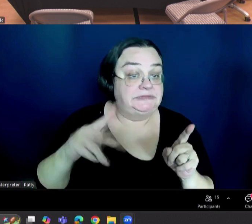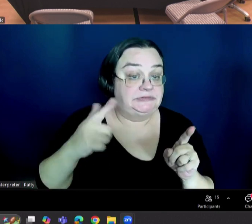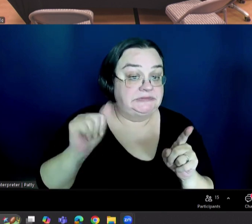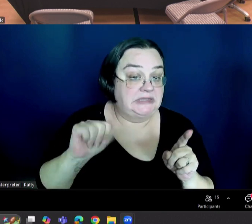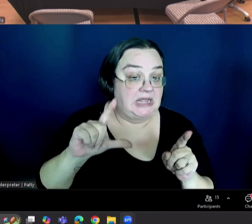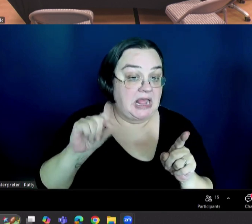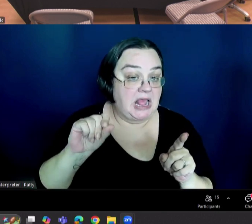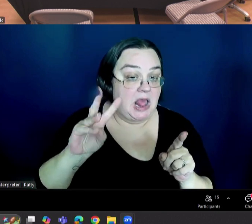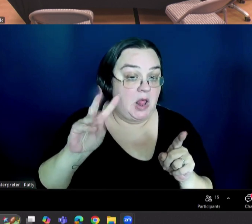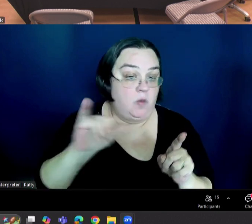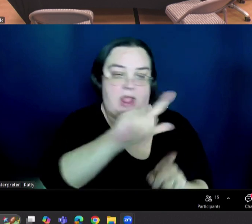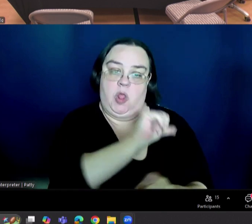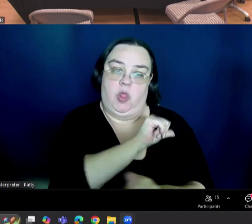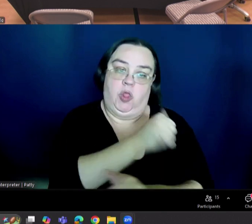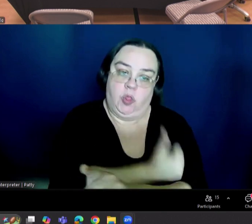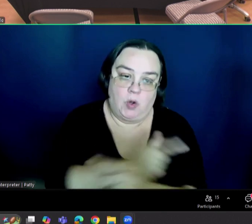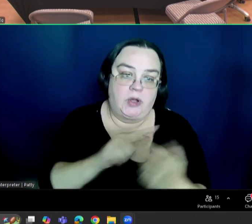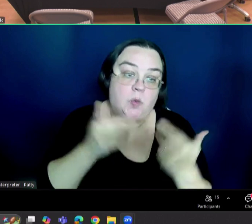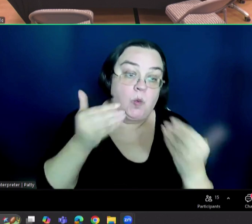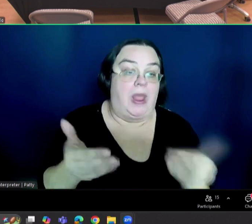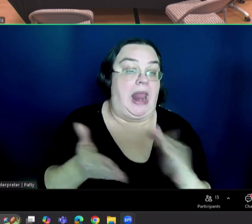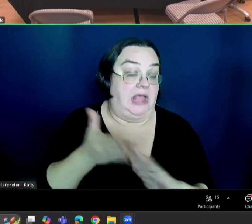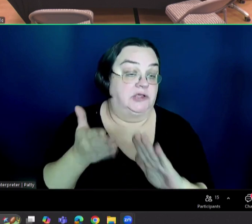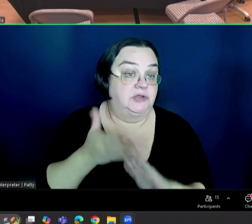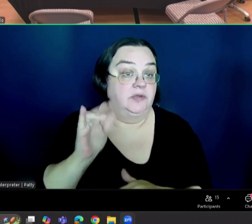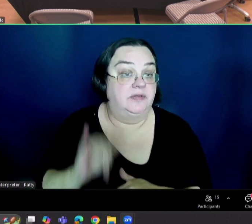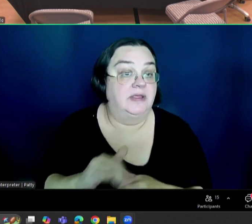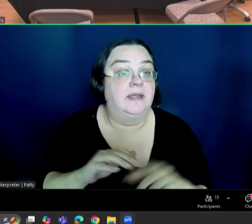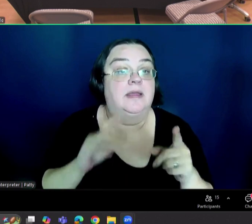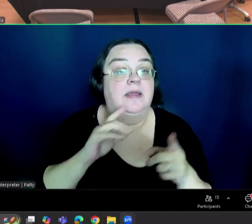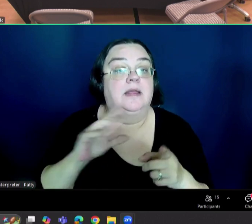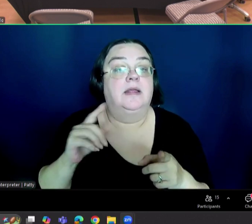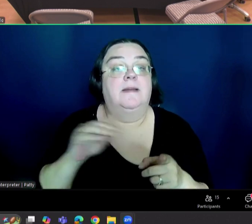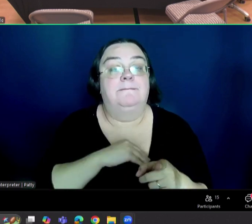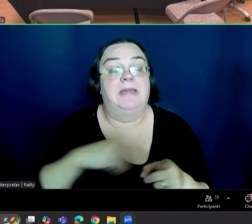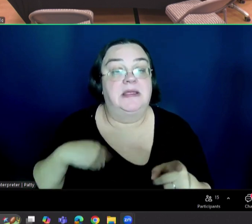Mr. Galloway to execute. All right, and Mr. Galloway, we are